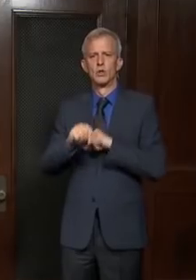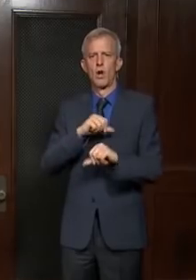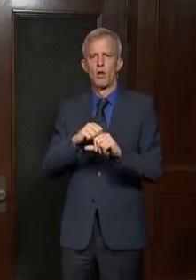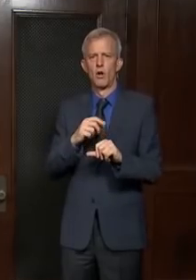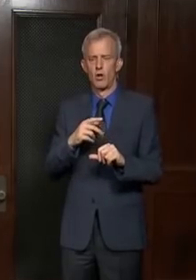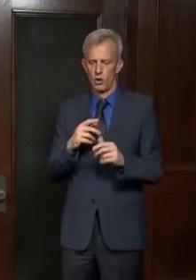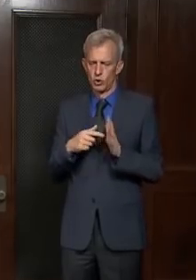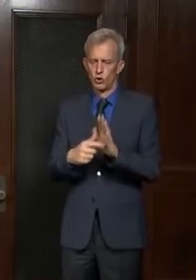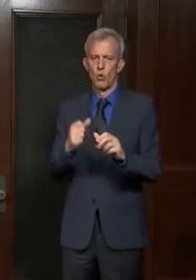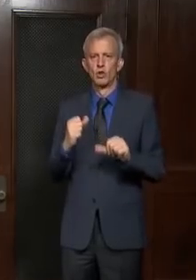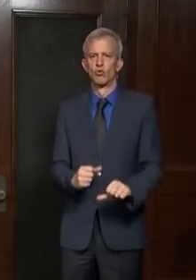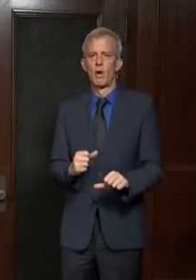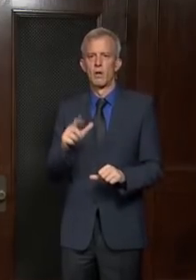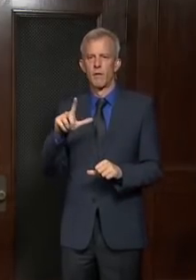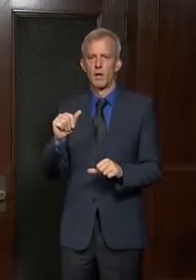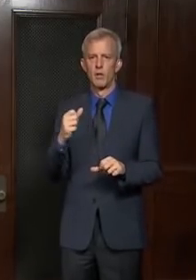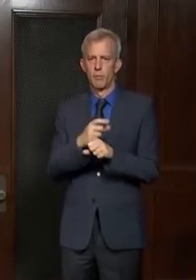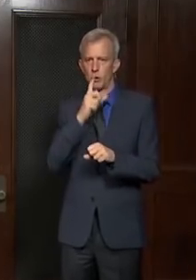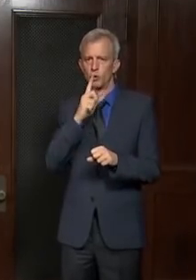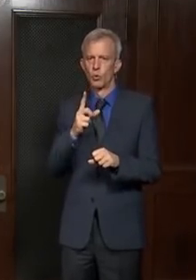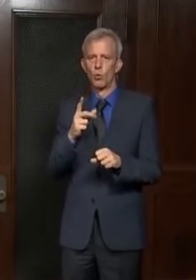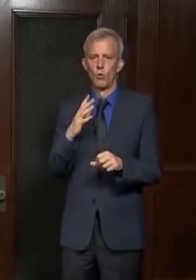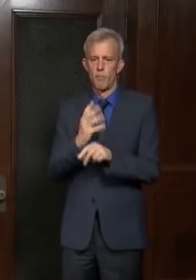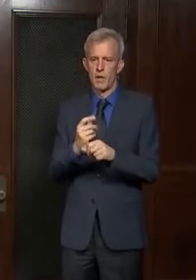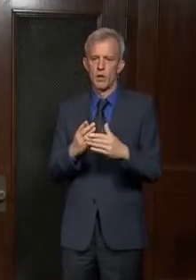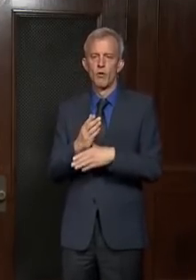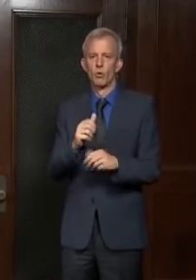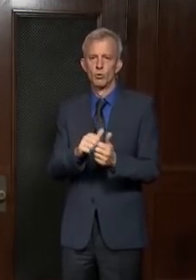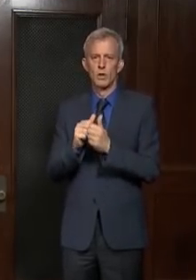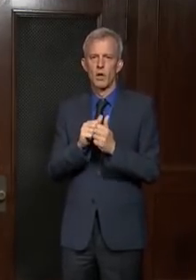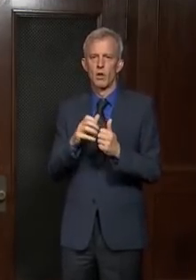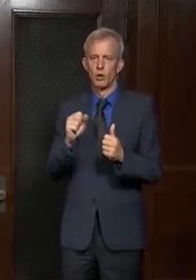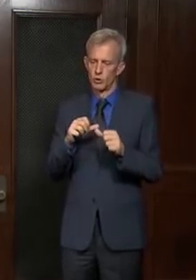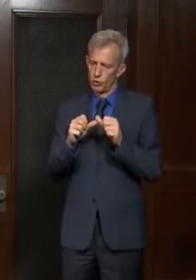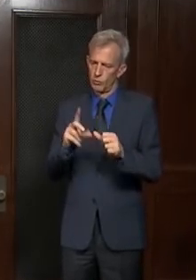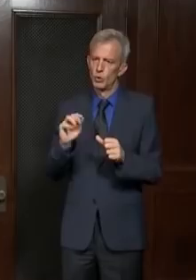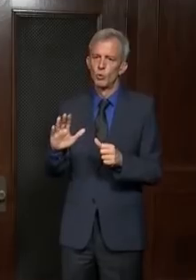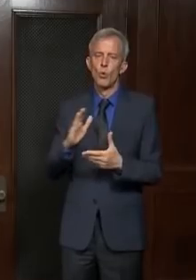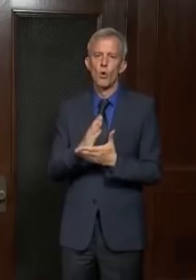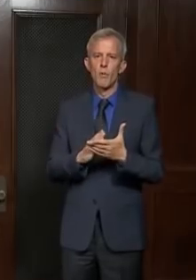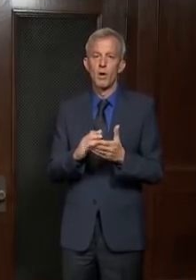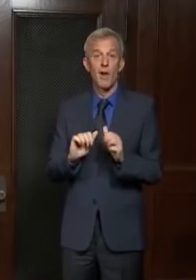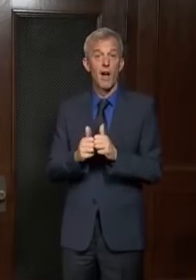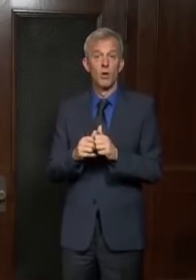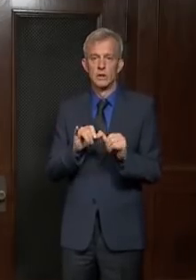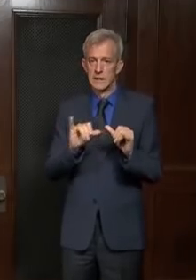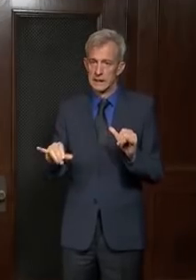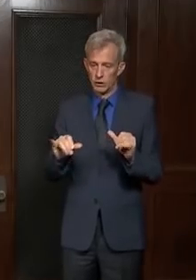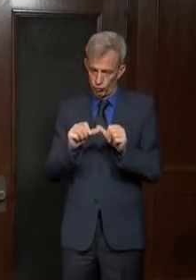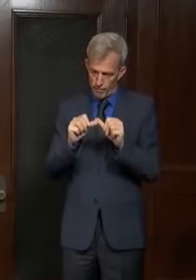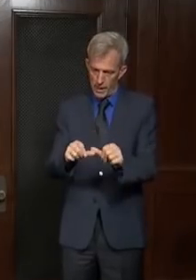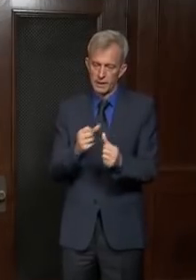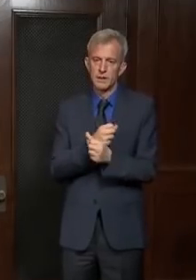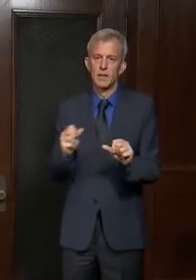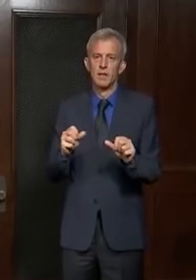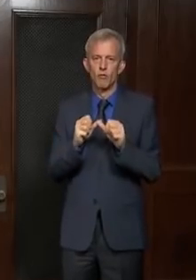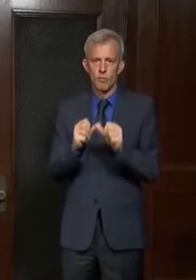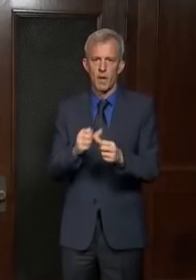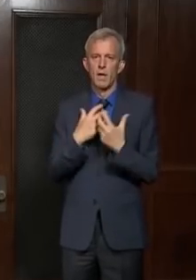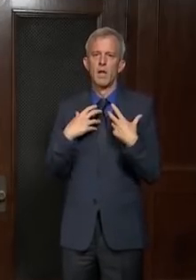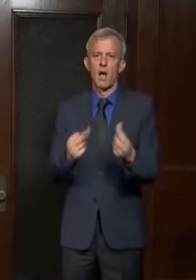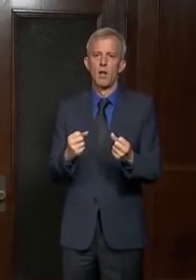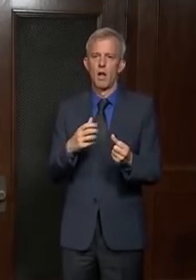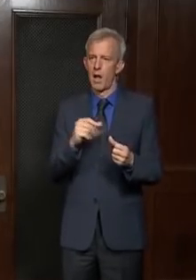and to make sure we get through this together. So keep doing your part by staying safe, staying healthy,